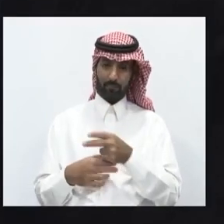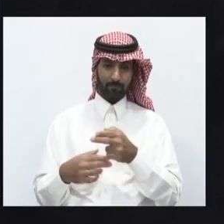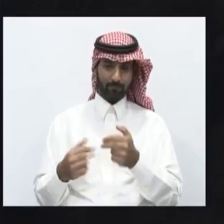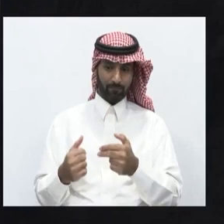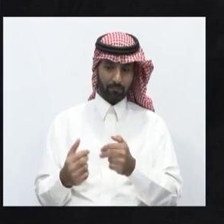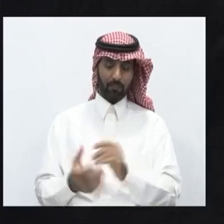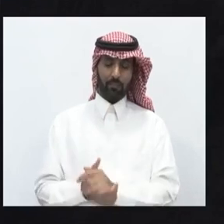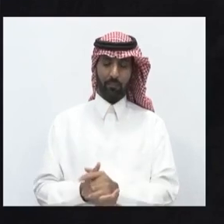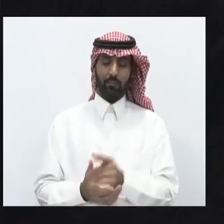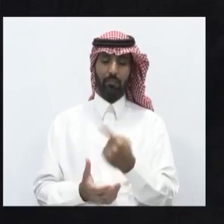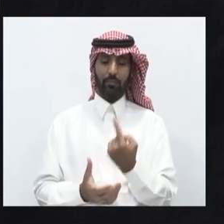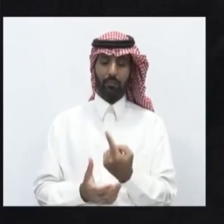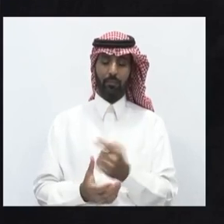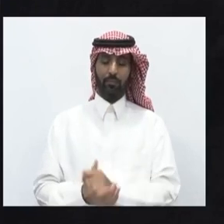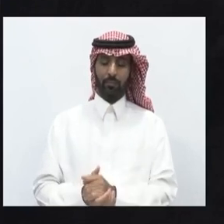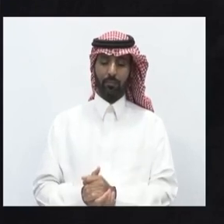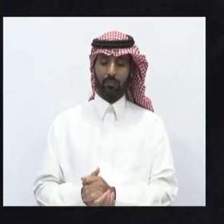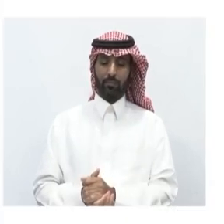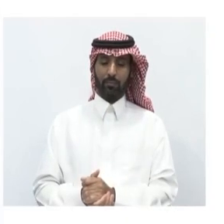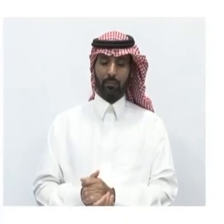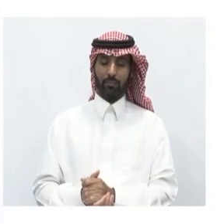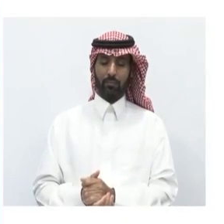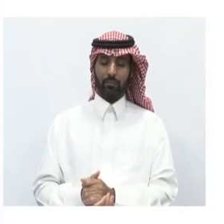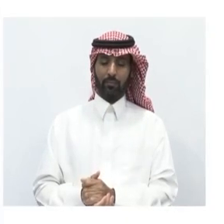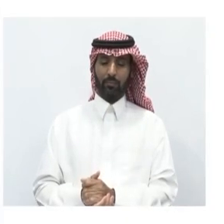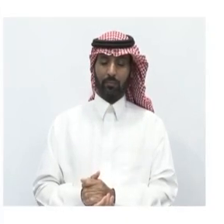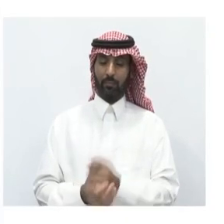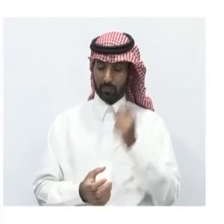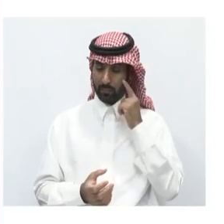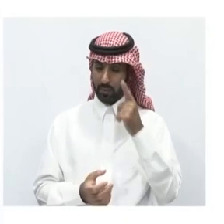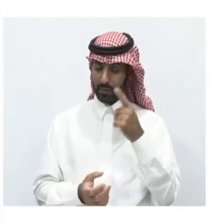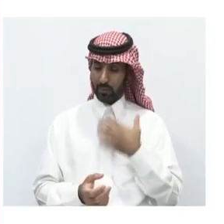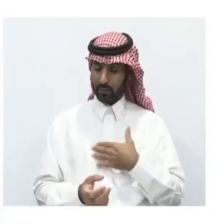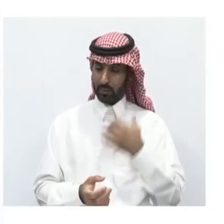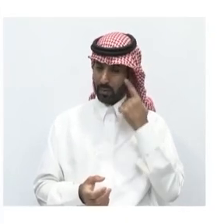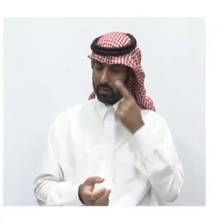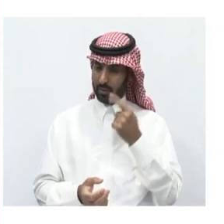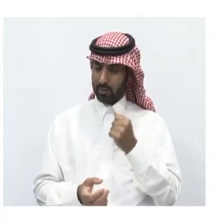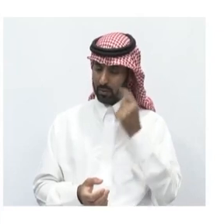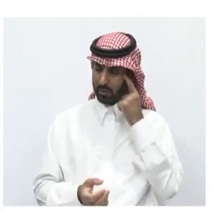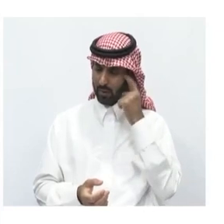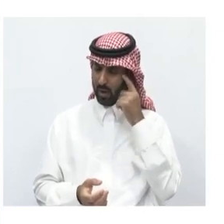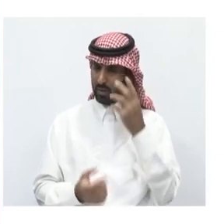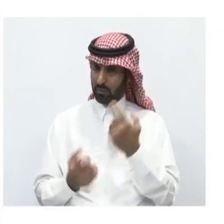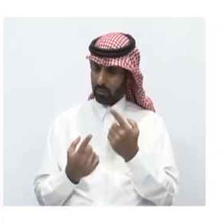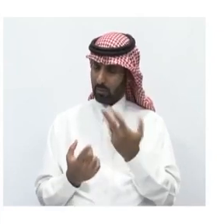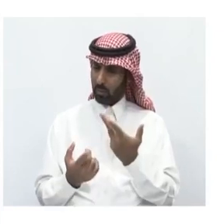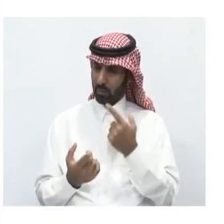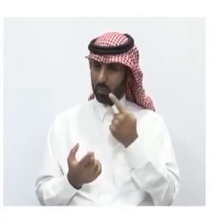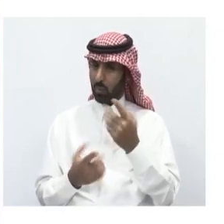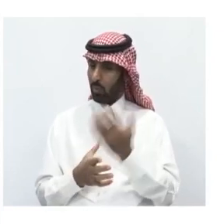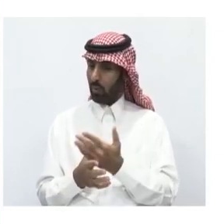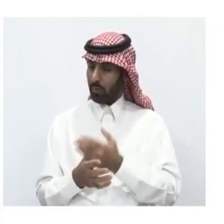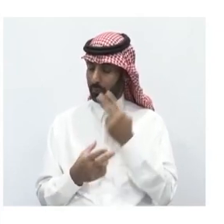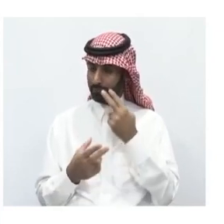the request. Also here, please try to understand the problem is. Then you say why